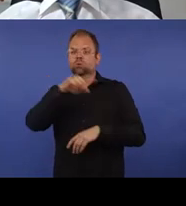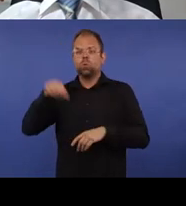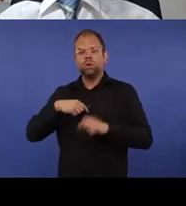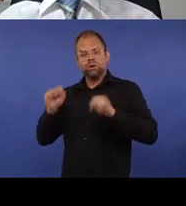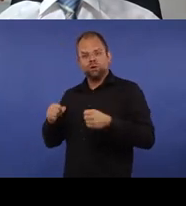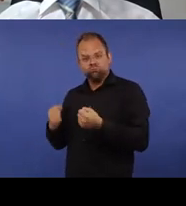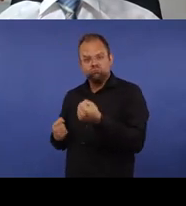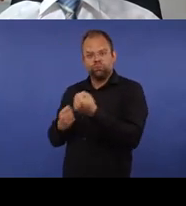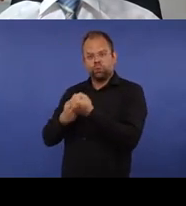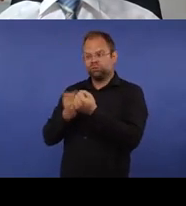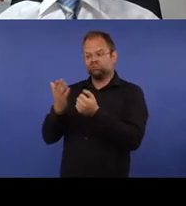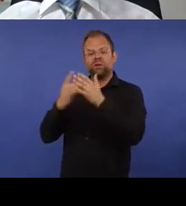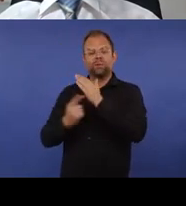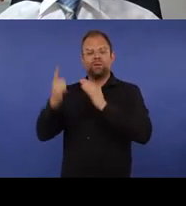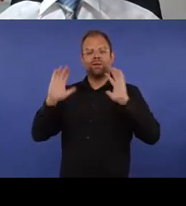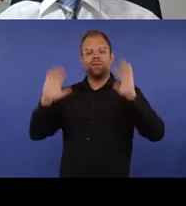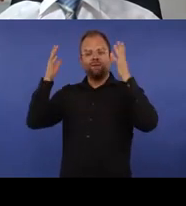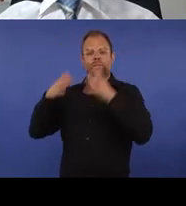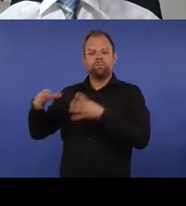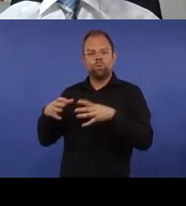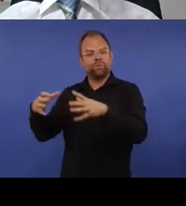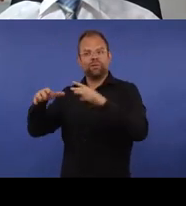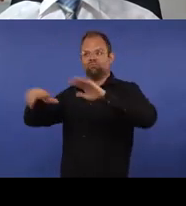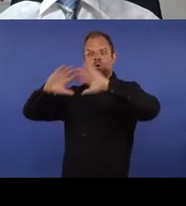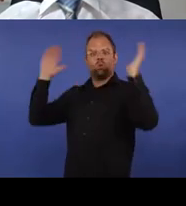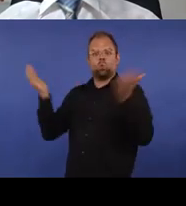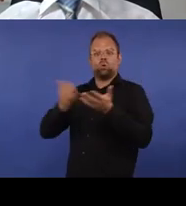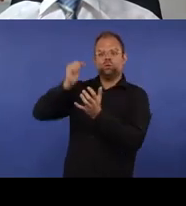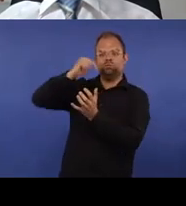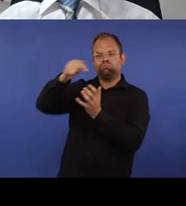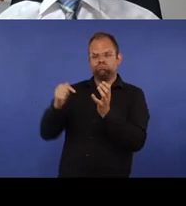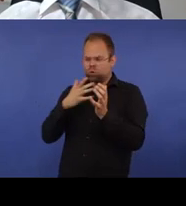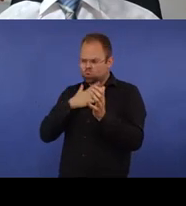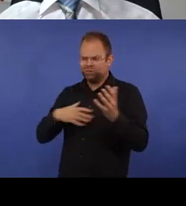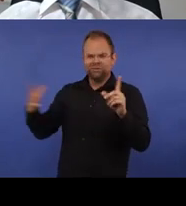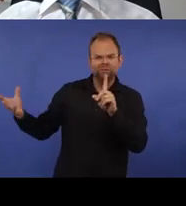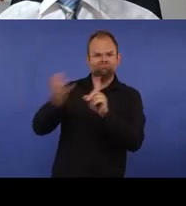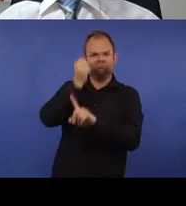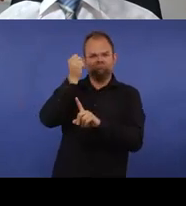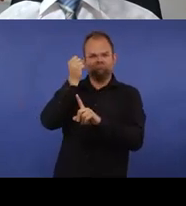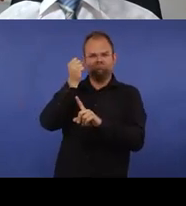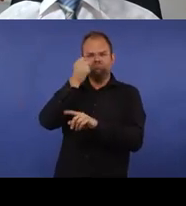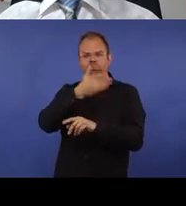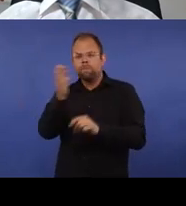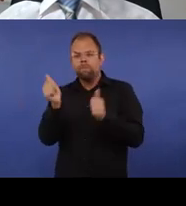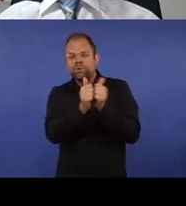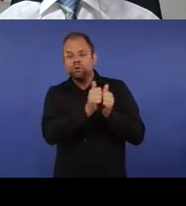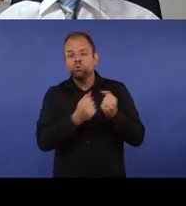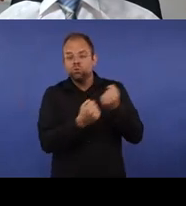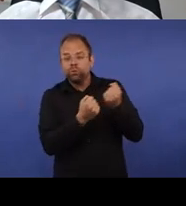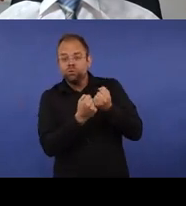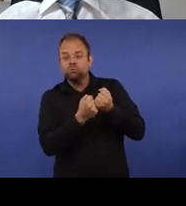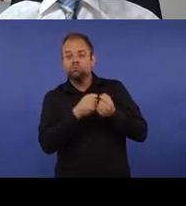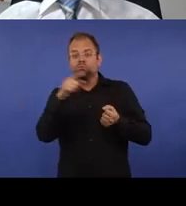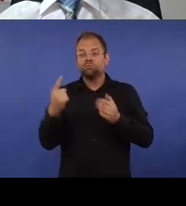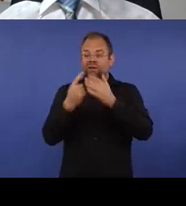living centers, which can play a major role in supporting the transition of persons with disabilities from institutions into